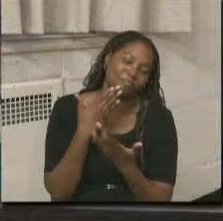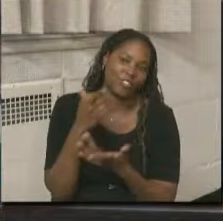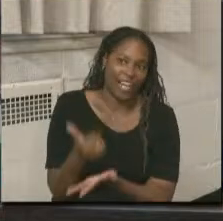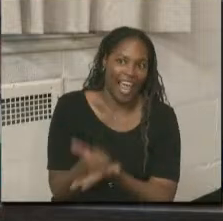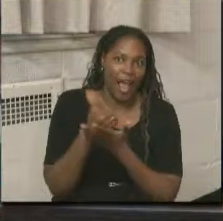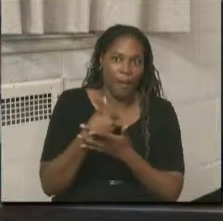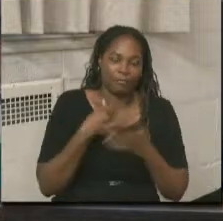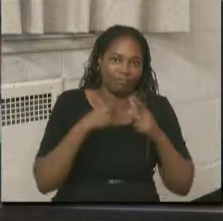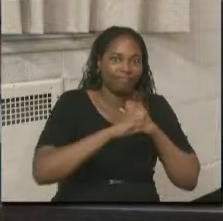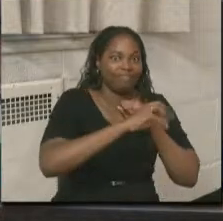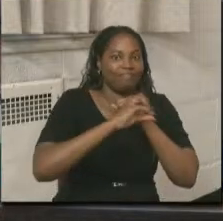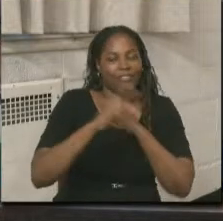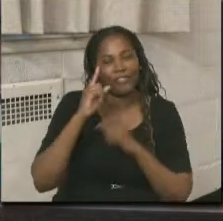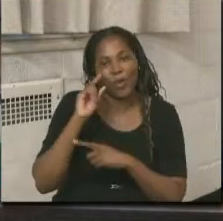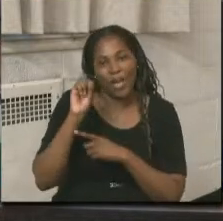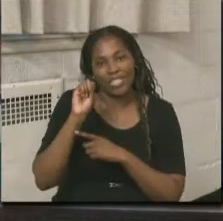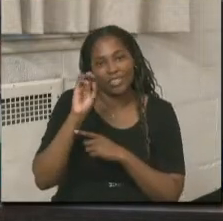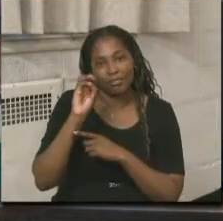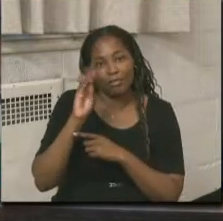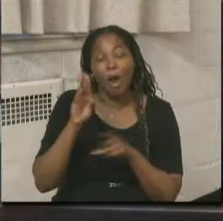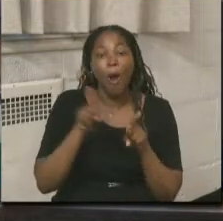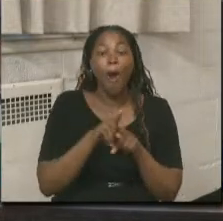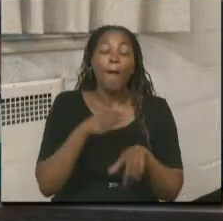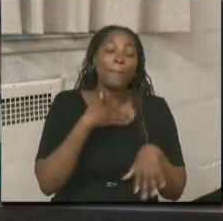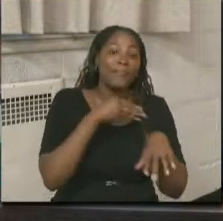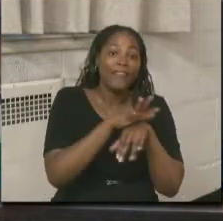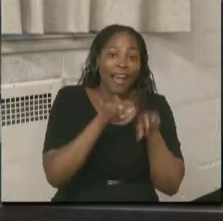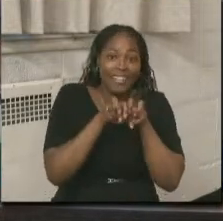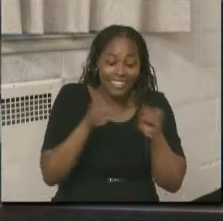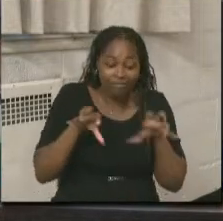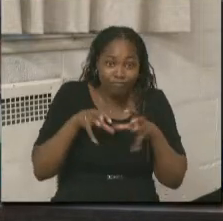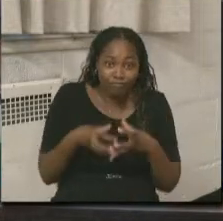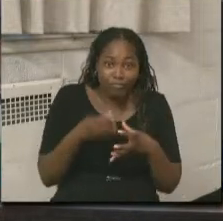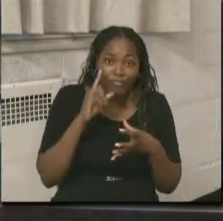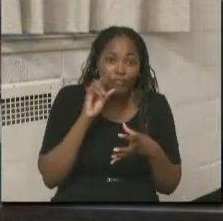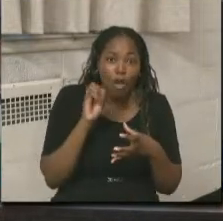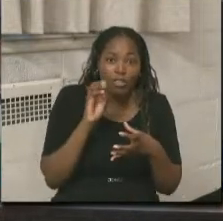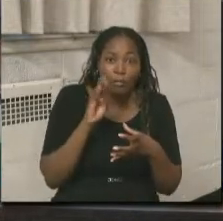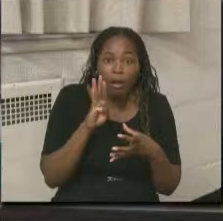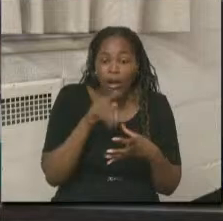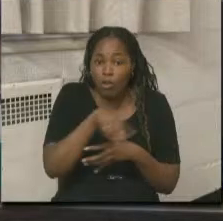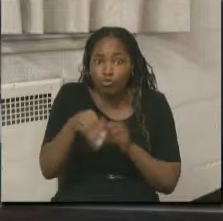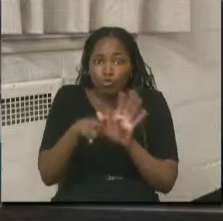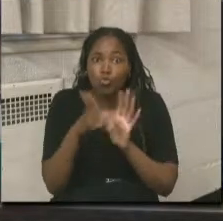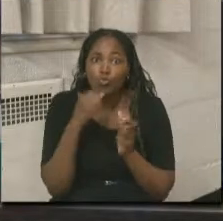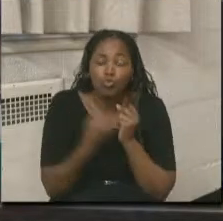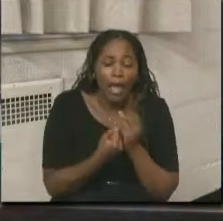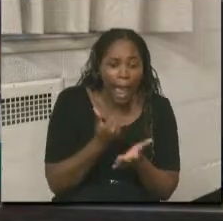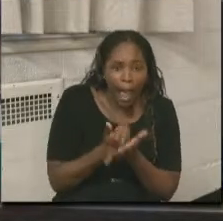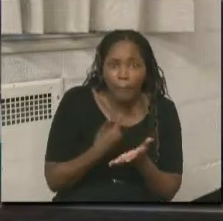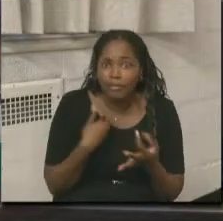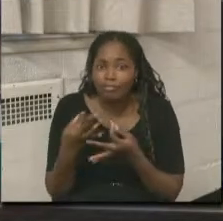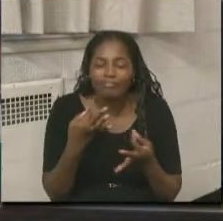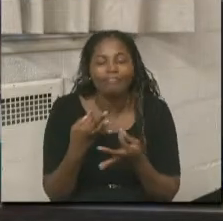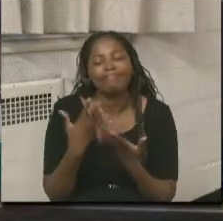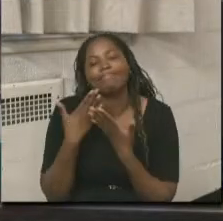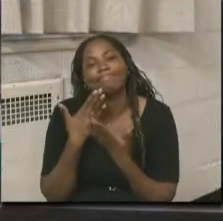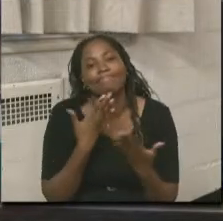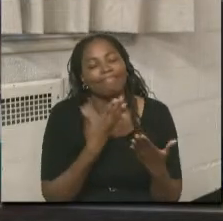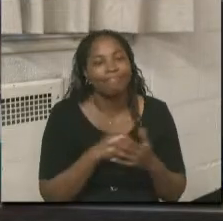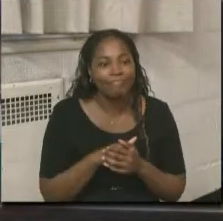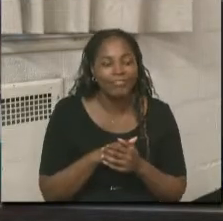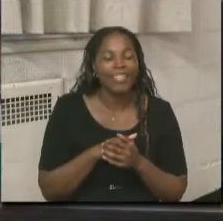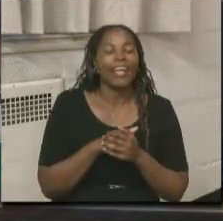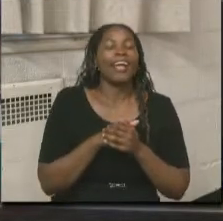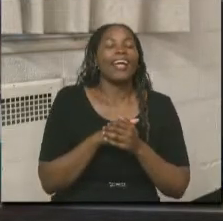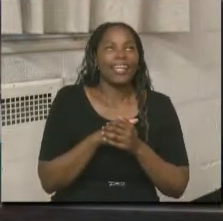SMOB and my SMOB Advisory Council of all the students who worked with me. I'm grateful for you as well. All right, and now